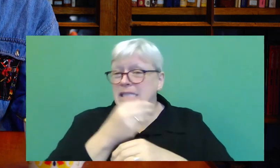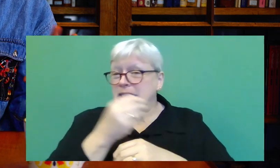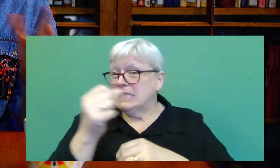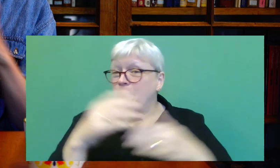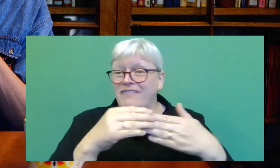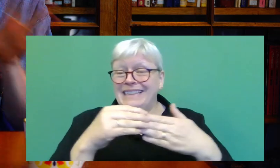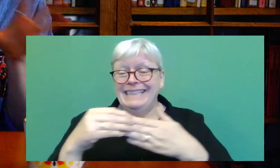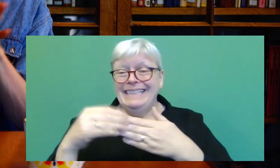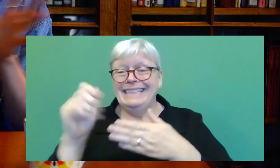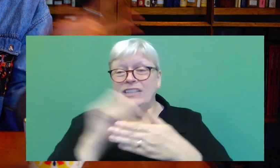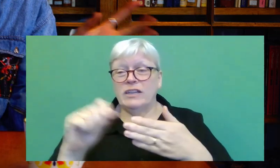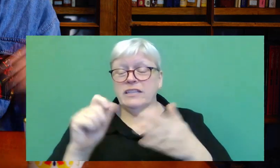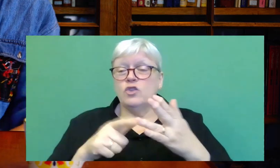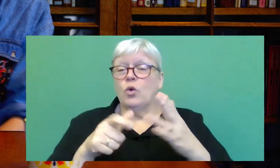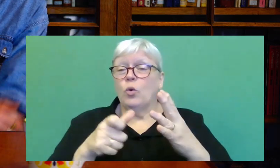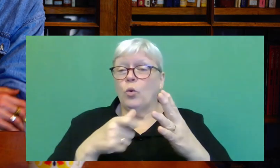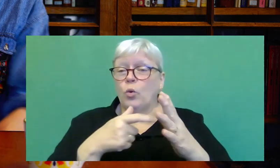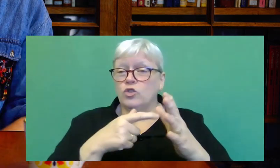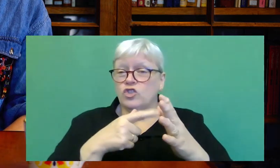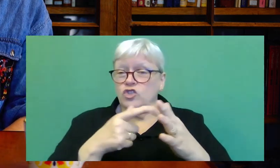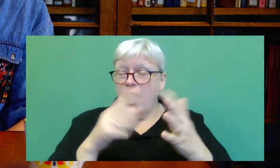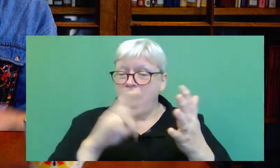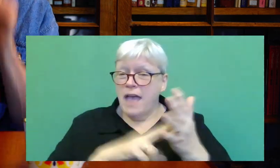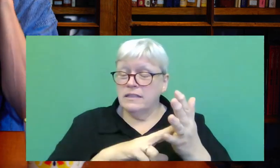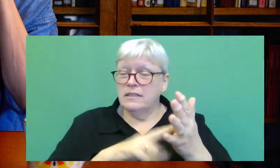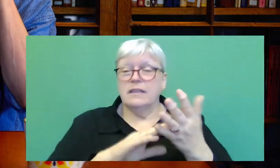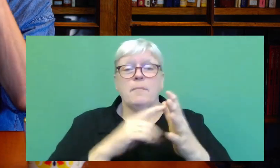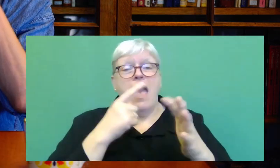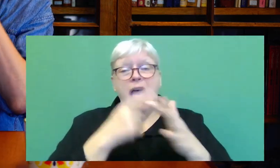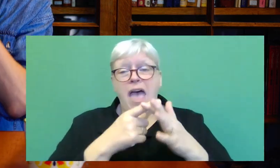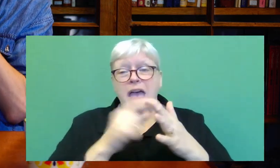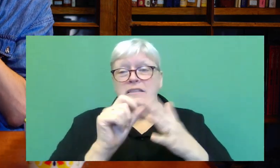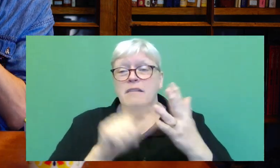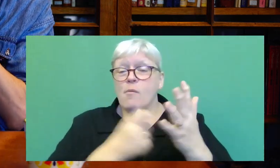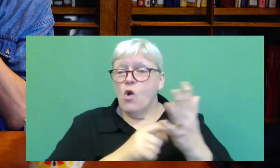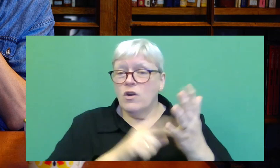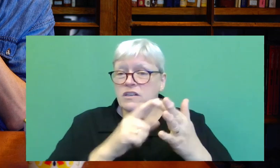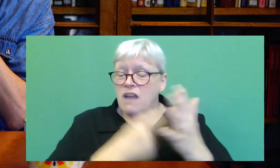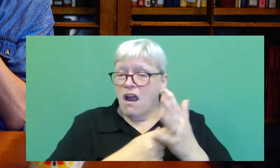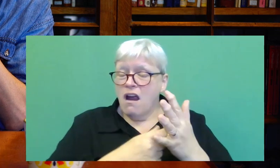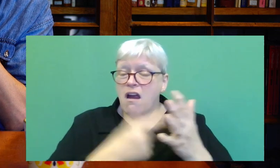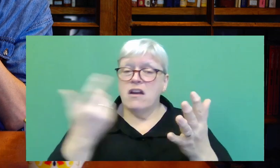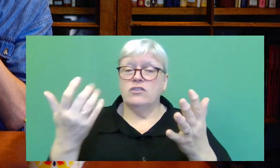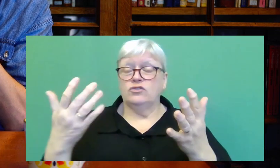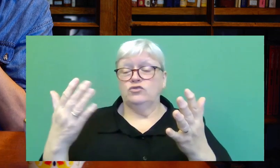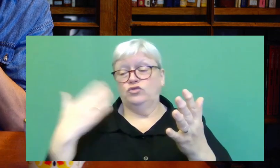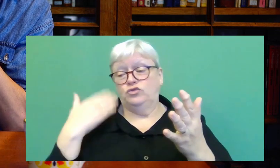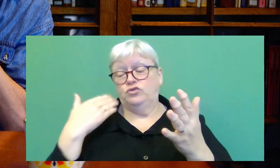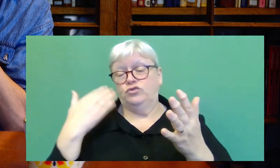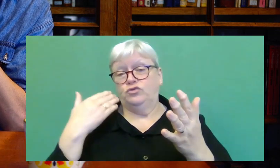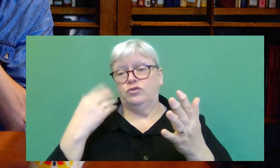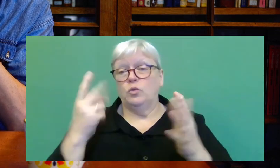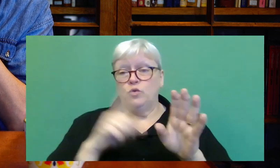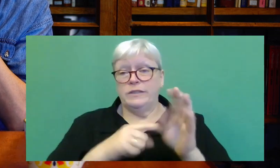Max Porter's Grief is the Thing with Feathers that came out on Faber a couple of years ago as well. There is this currency about open dialogues